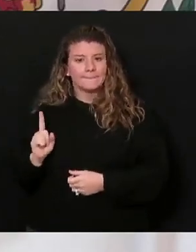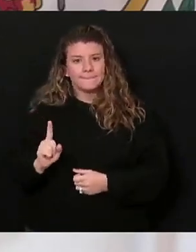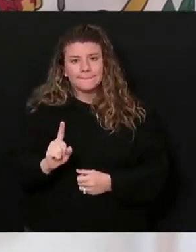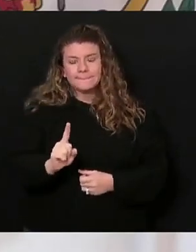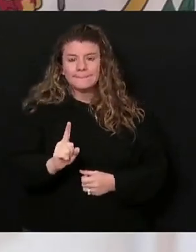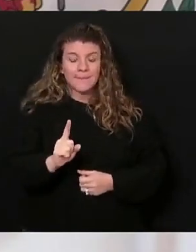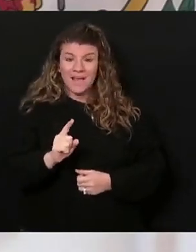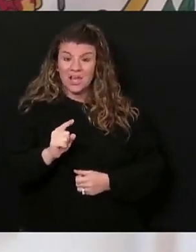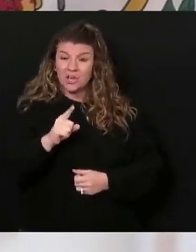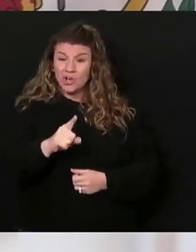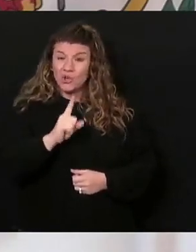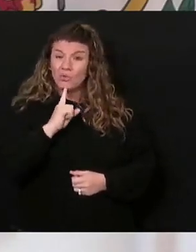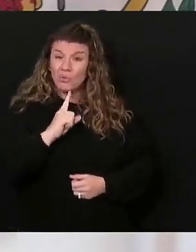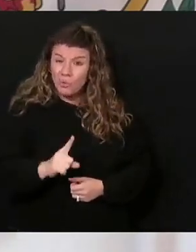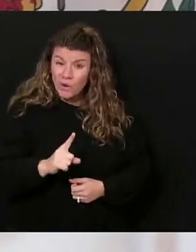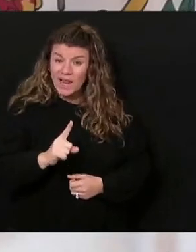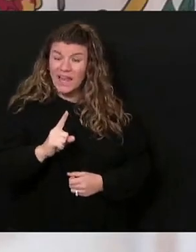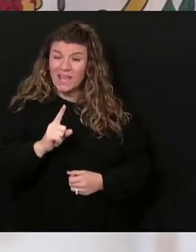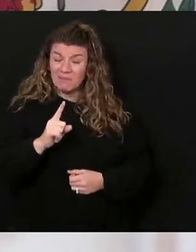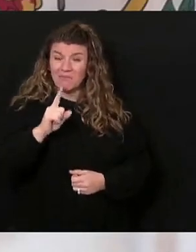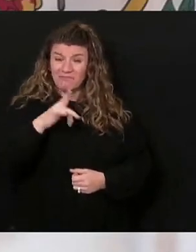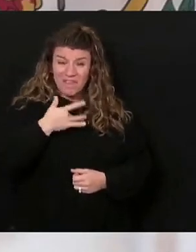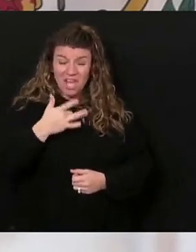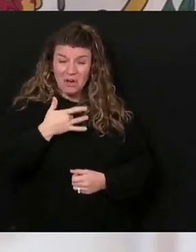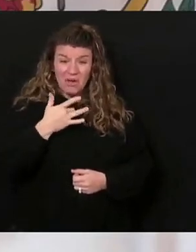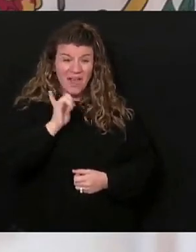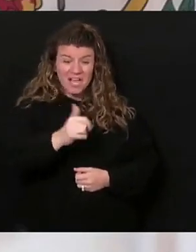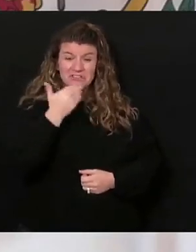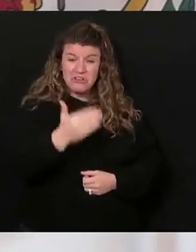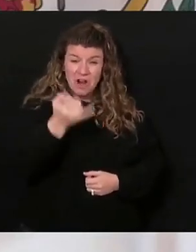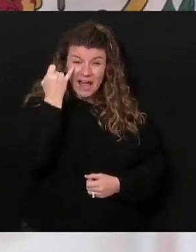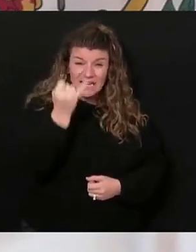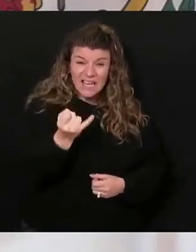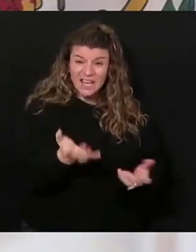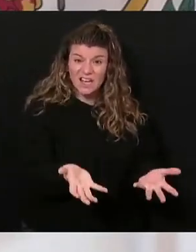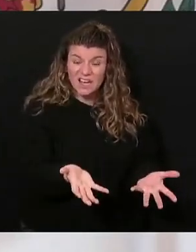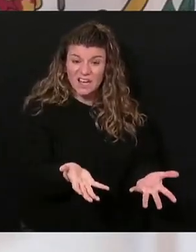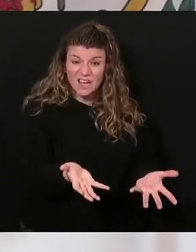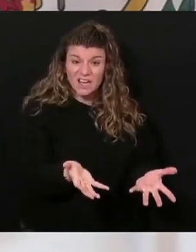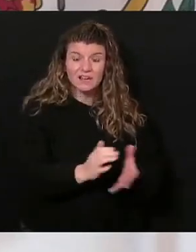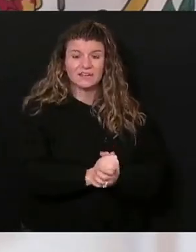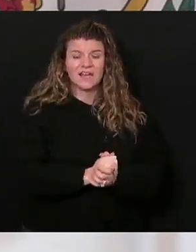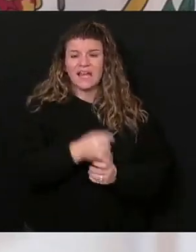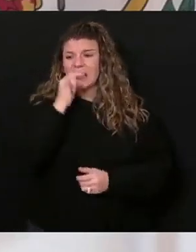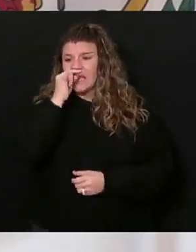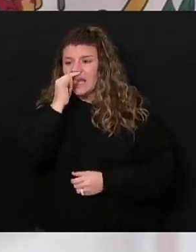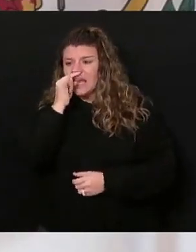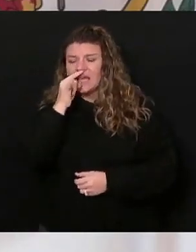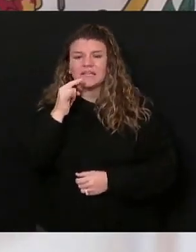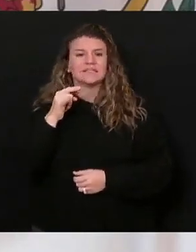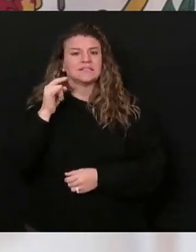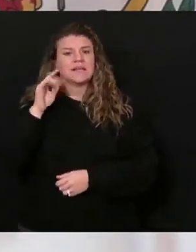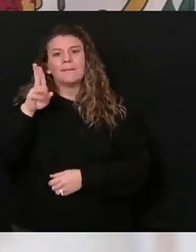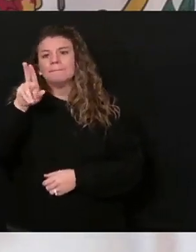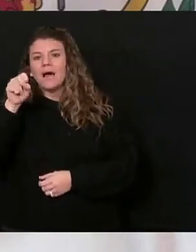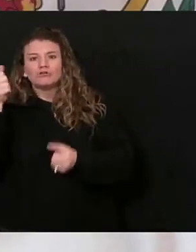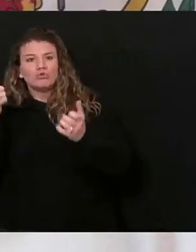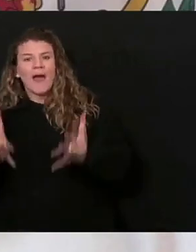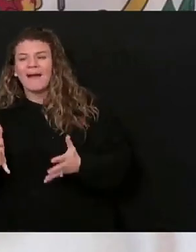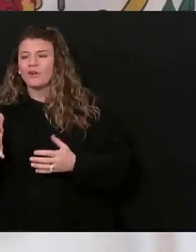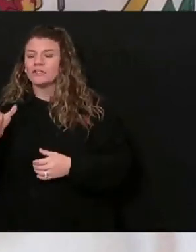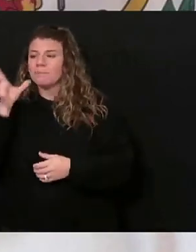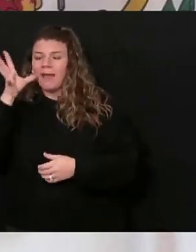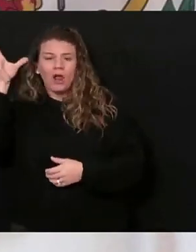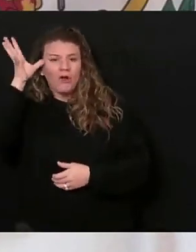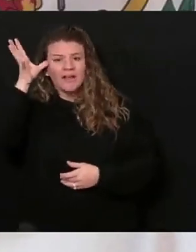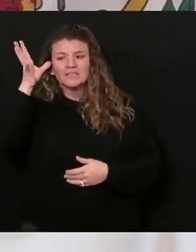else? Do you really believe that we ought to have our kids and bus drivers and whatever it may be, parents or